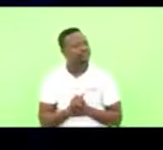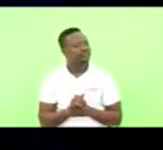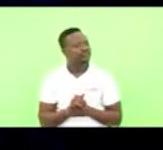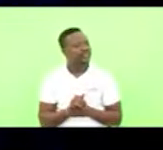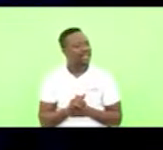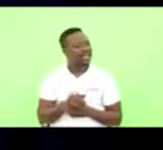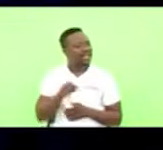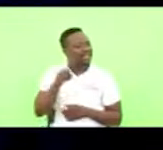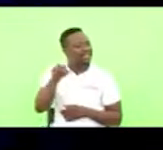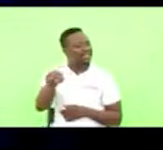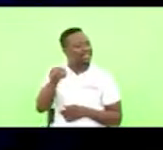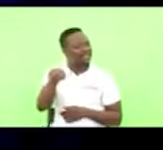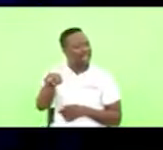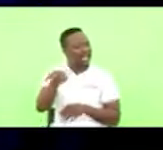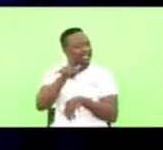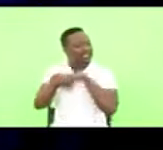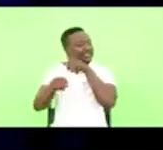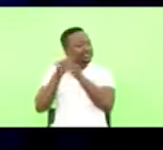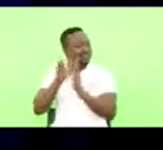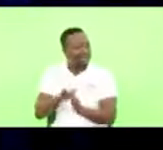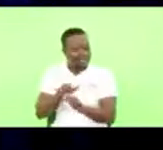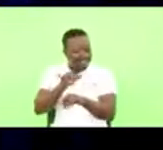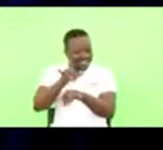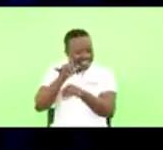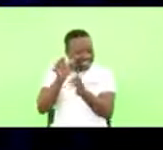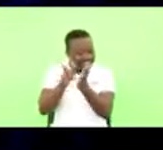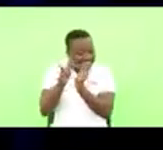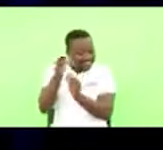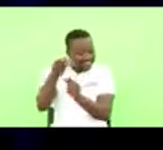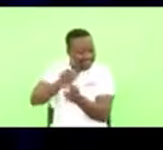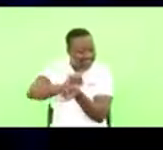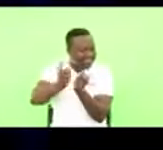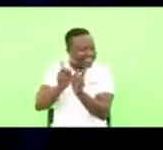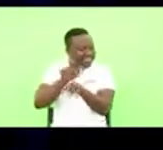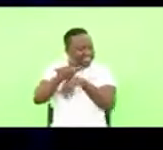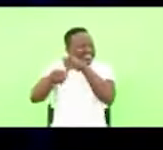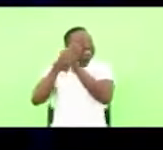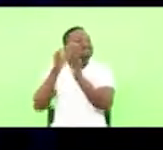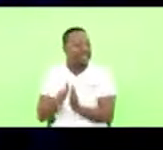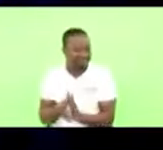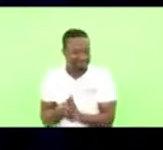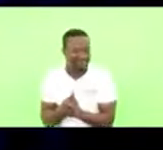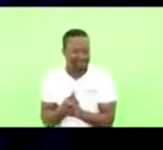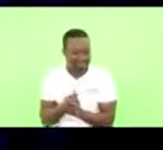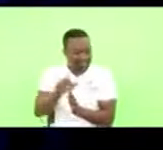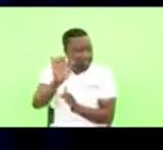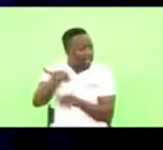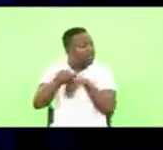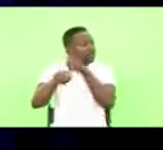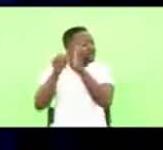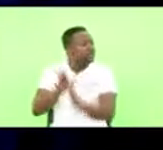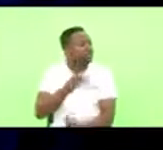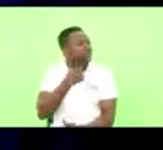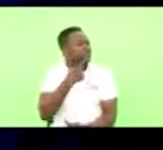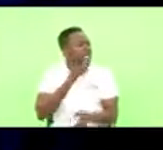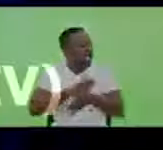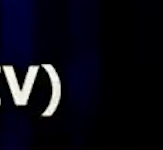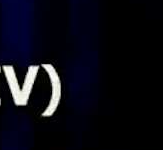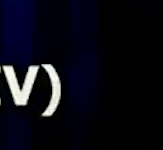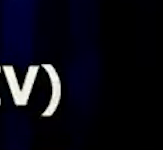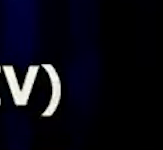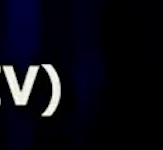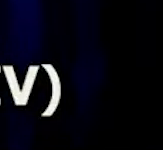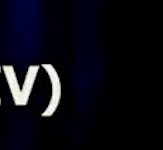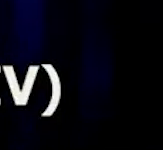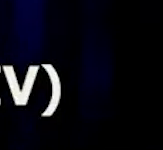that deceiver, now that is Jesus they are referring to as a deceiver, said, after 3 days I